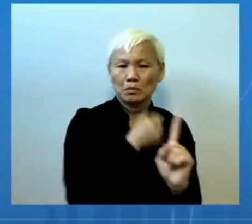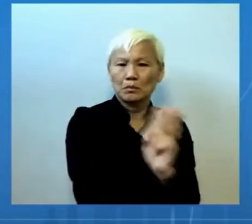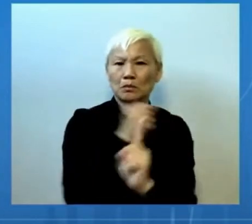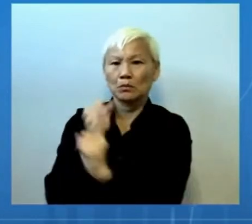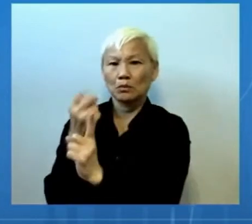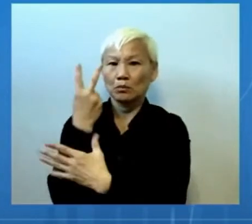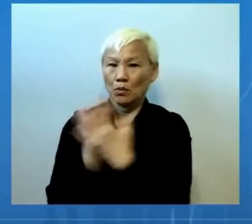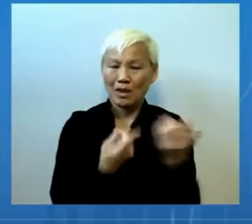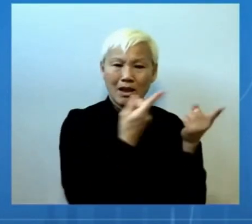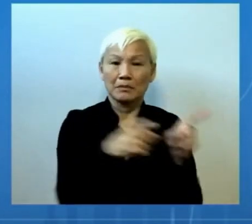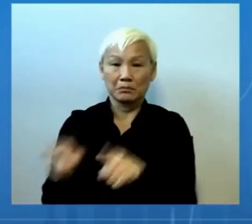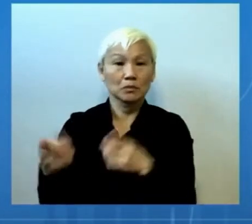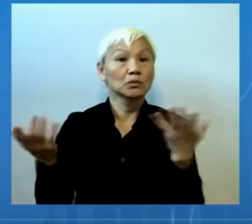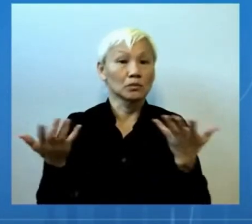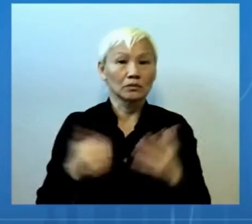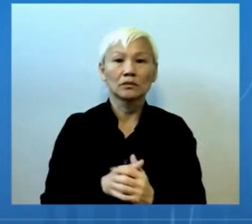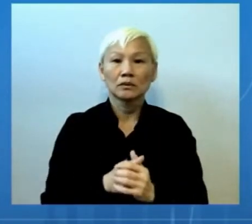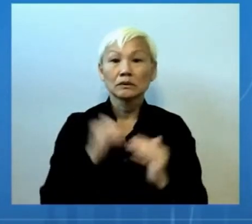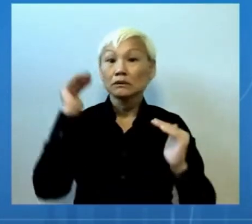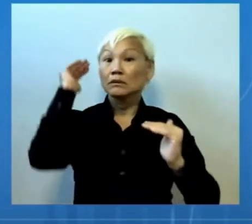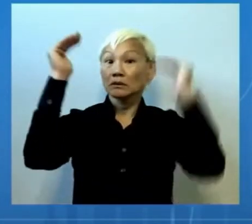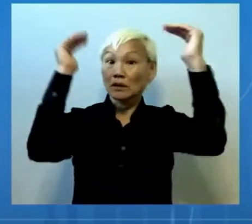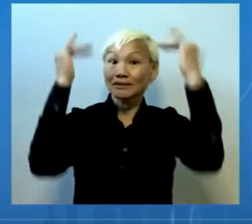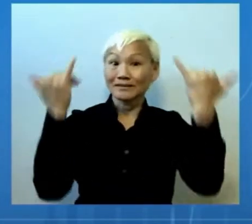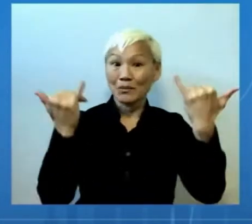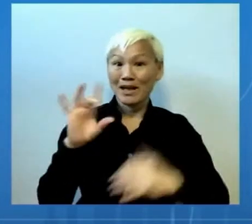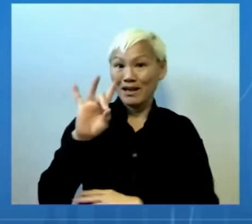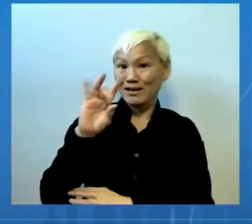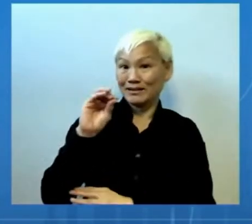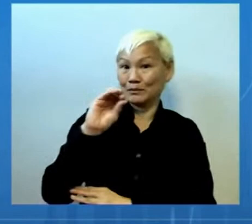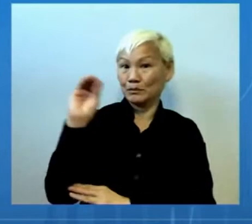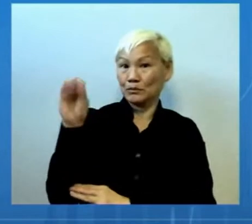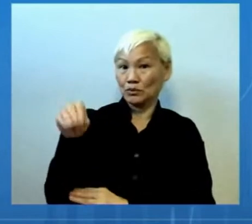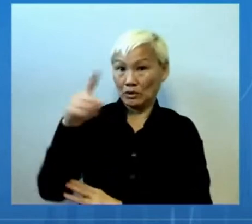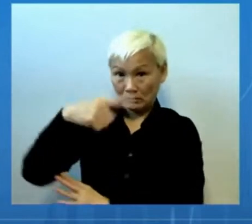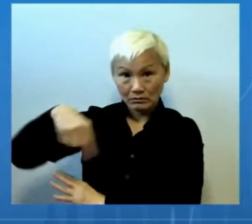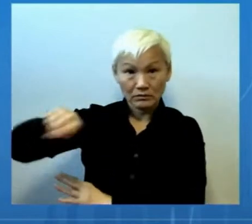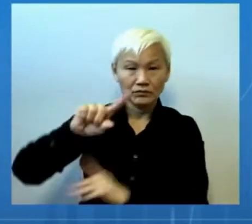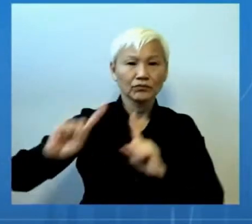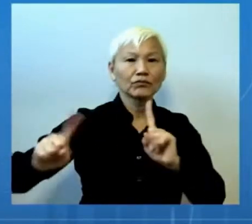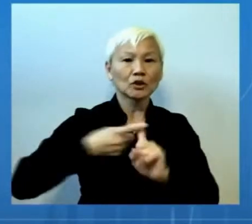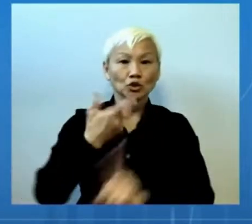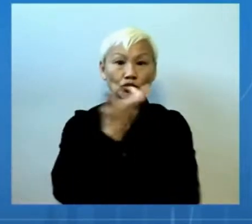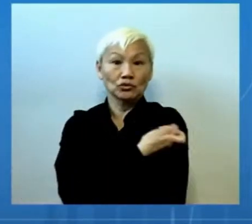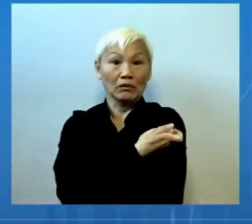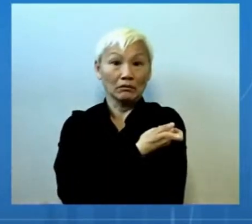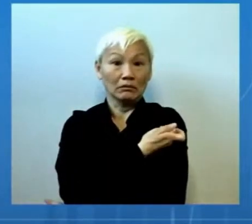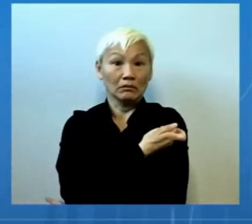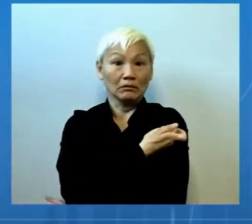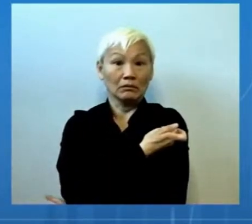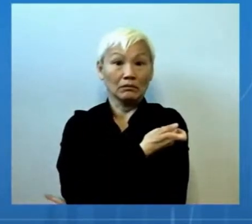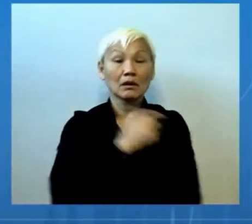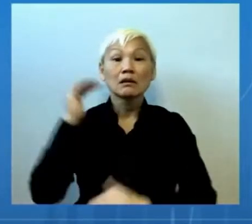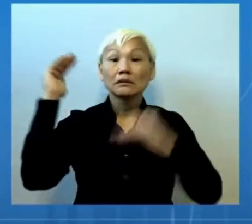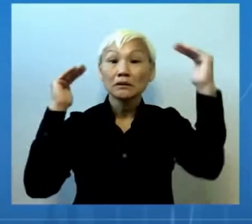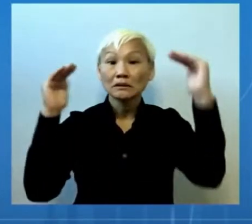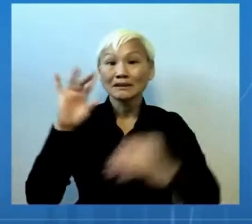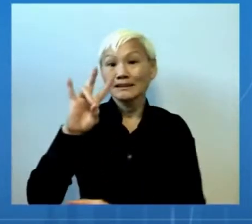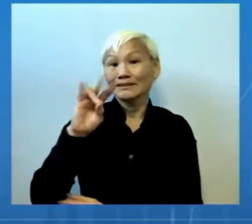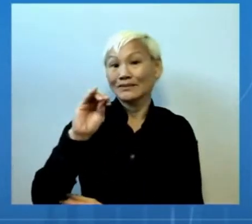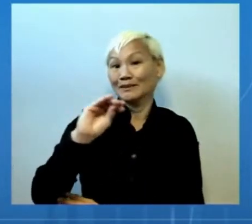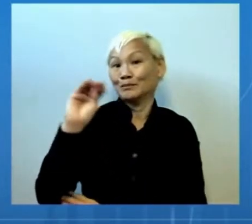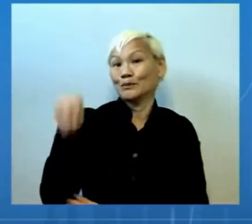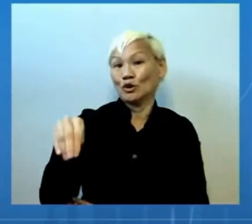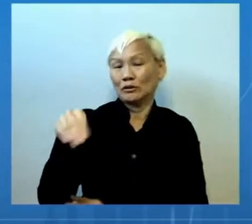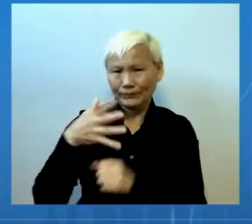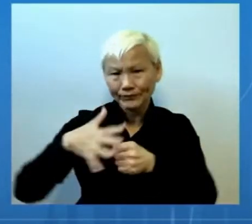80% of adults now have at least their first shot, and 70% of adults are now fully vaccinated. 8 out of